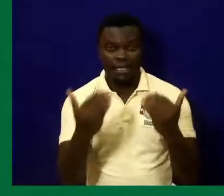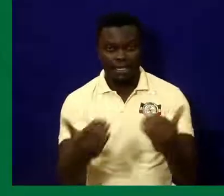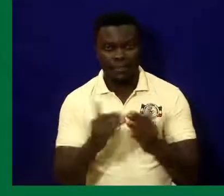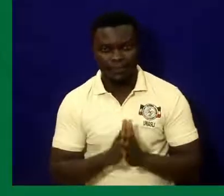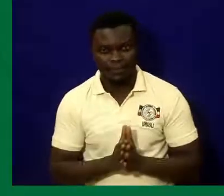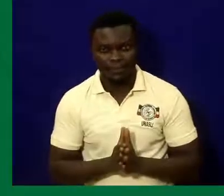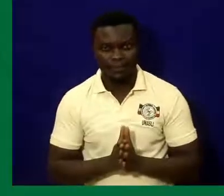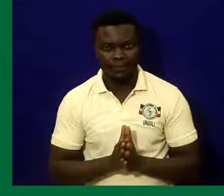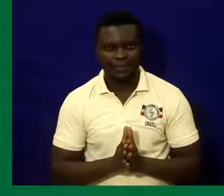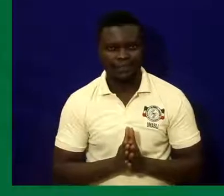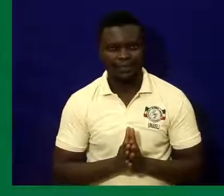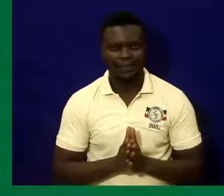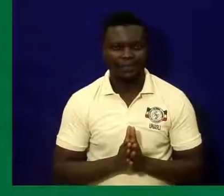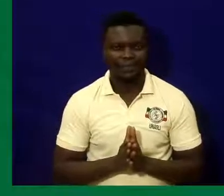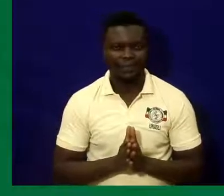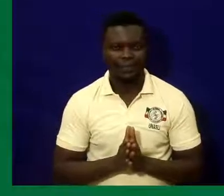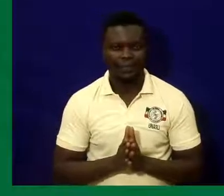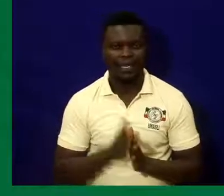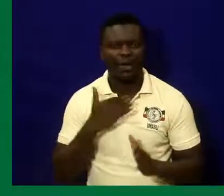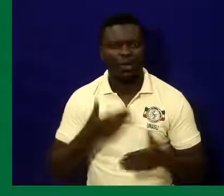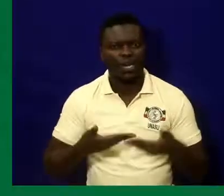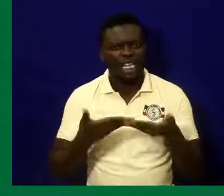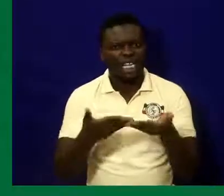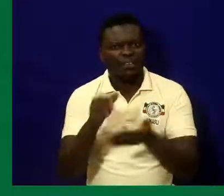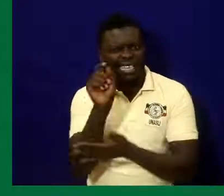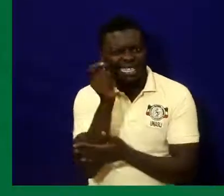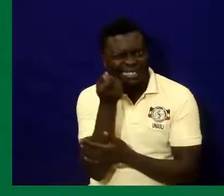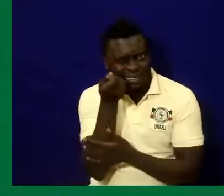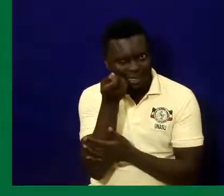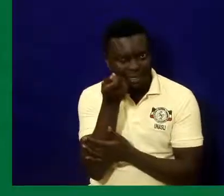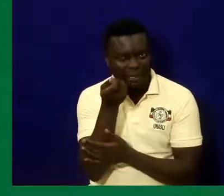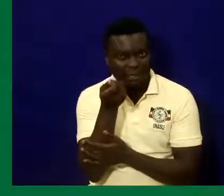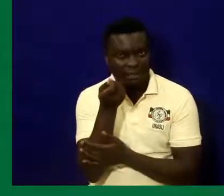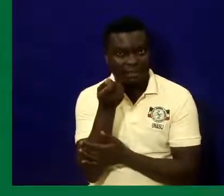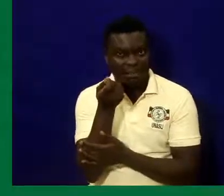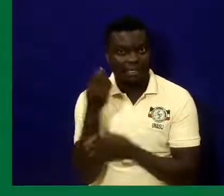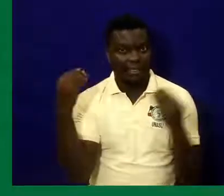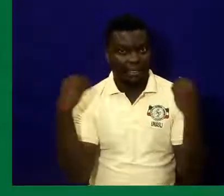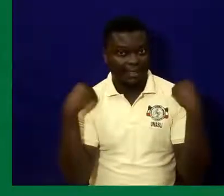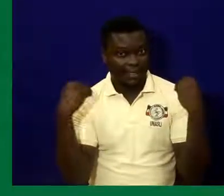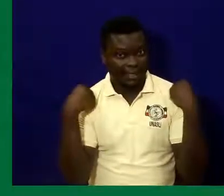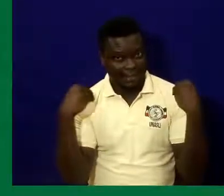Now, let me give you a small exercise.